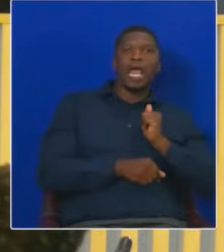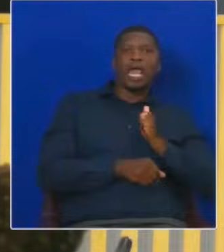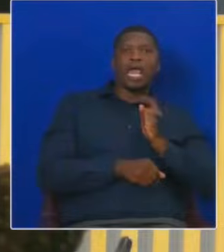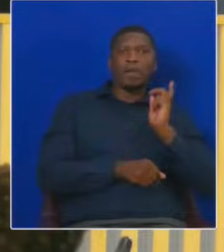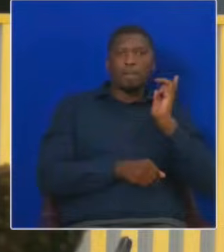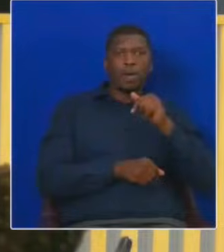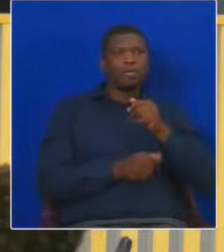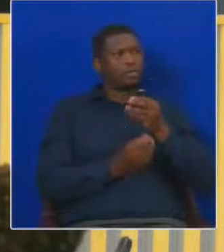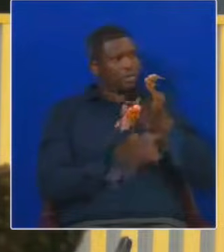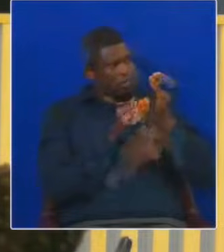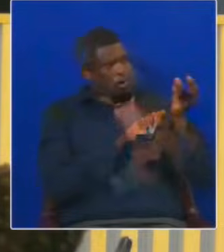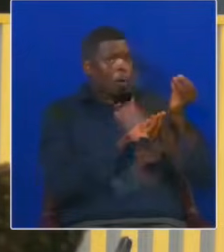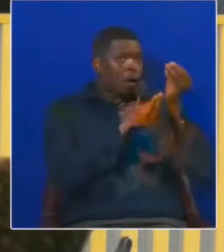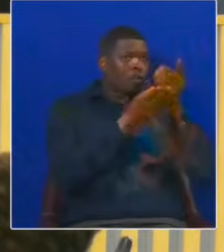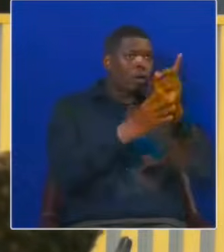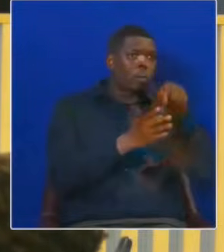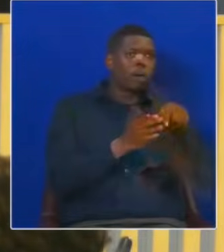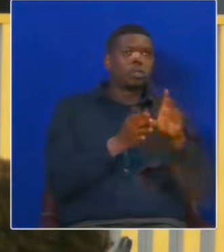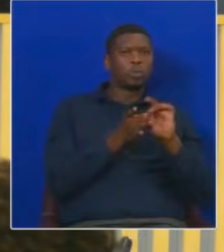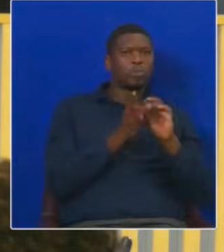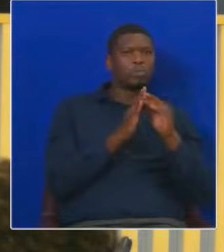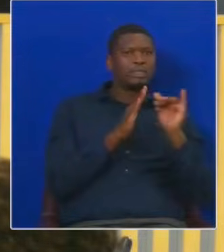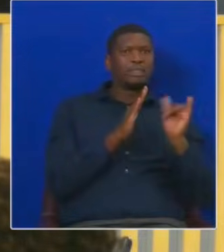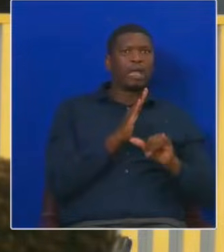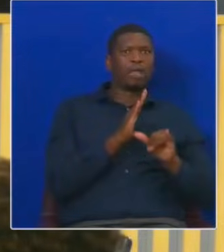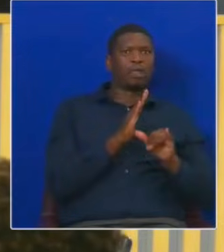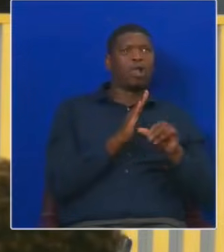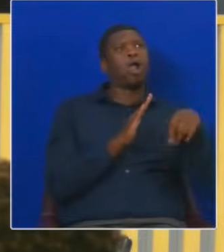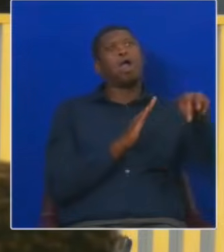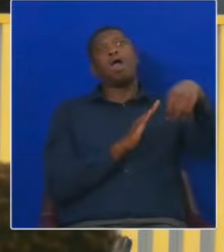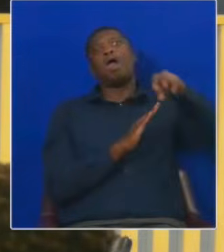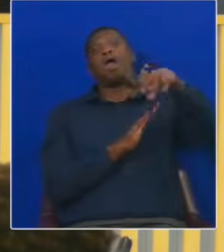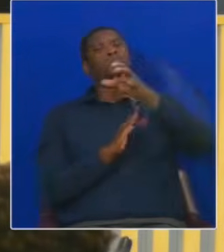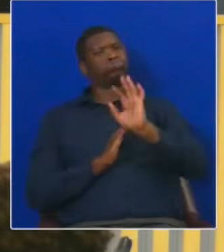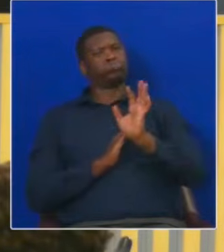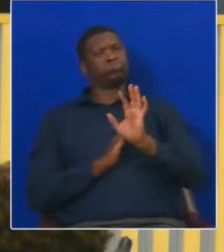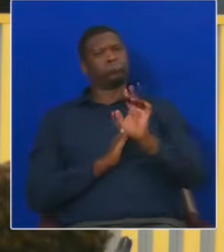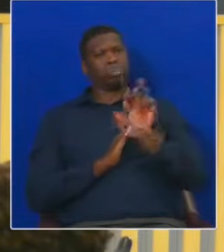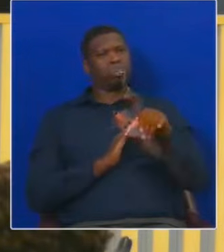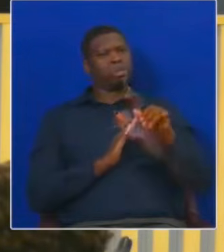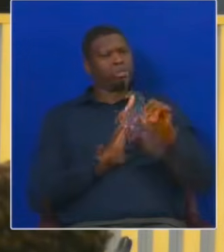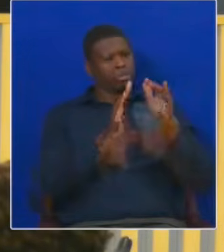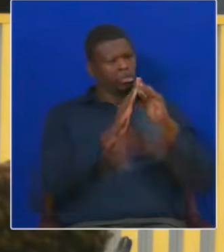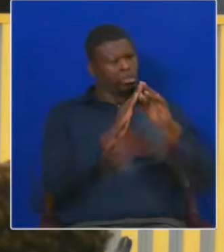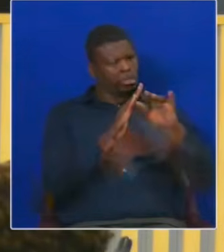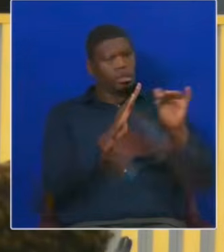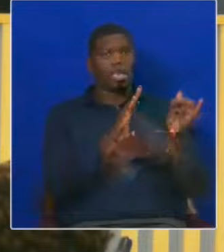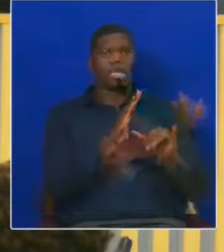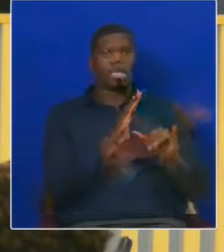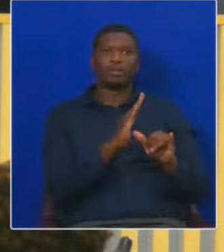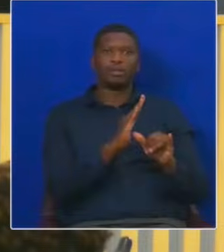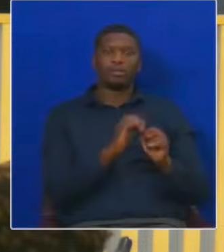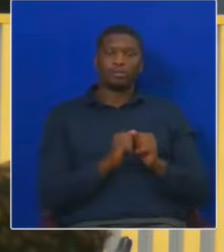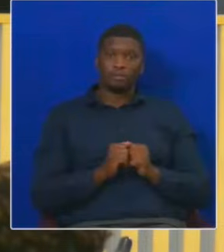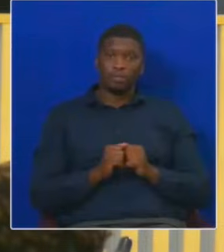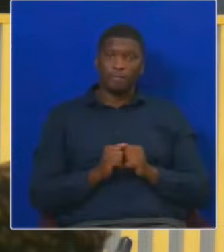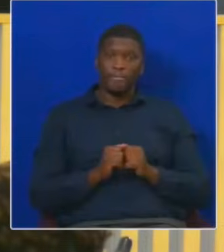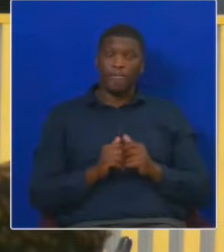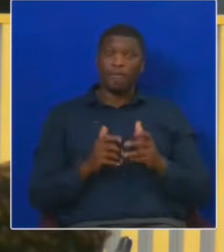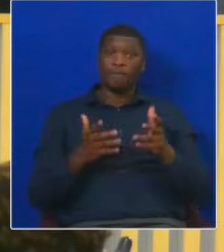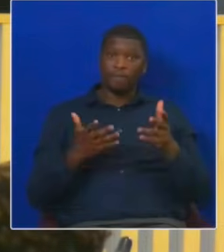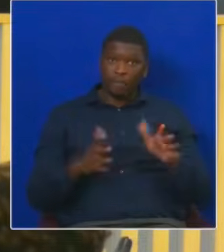indoors and not to move around. So she was